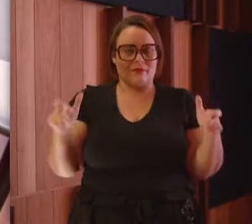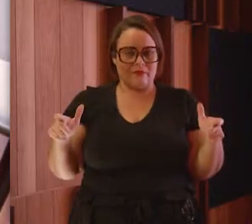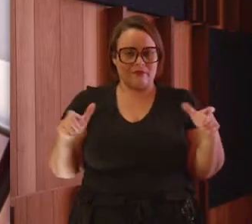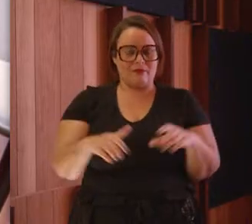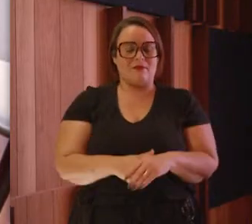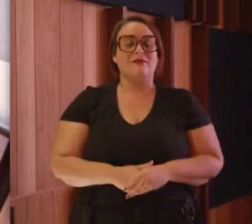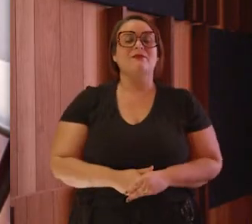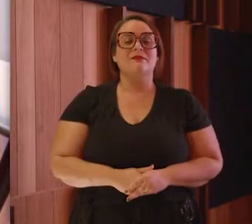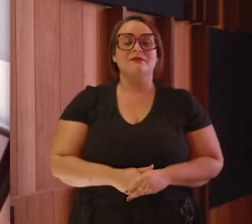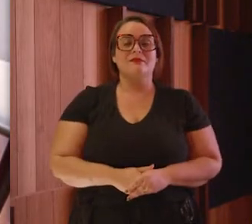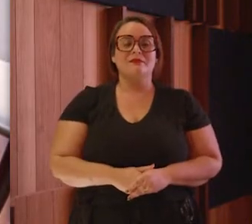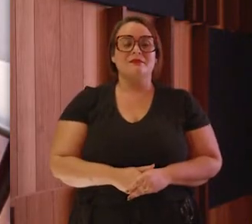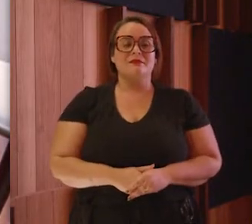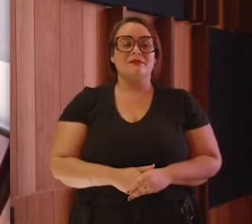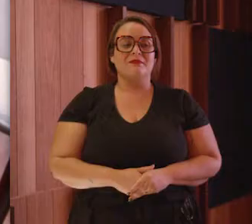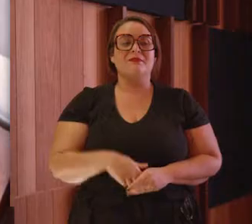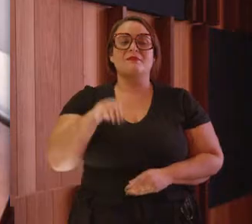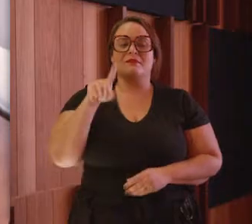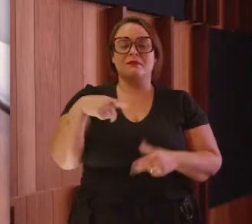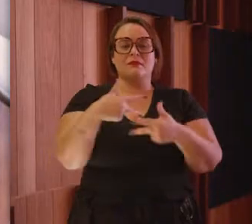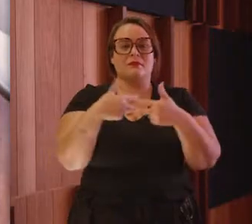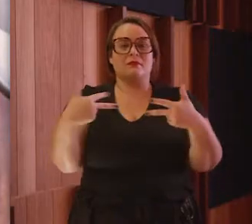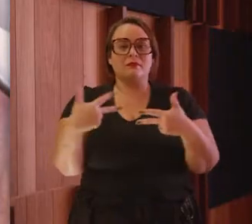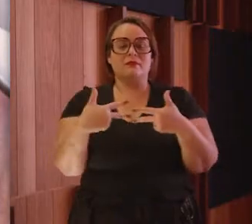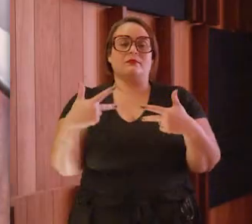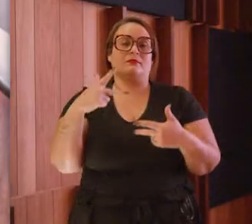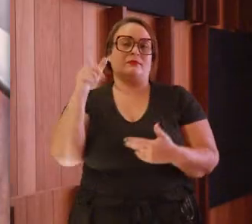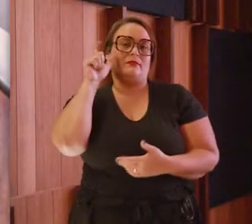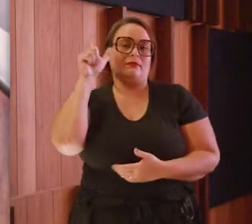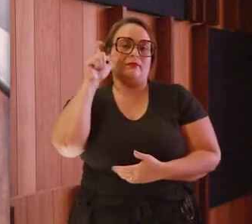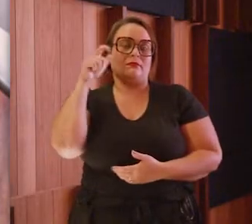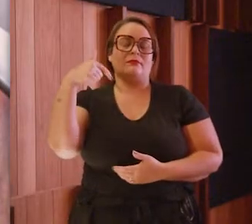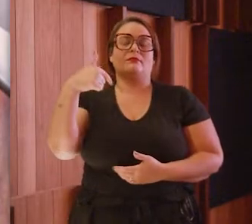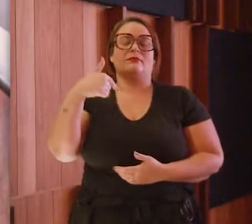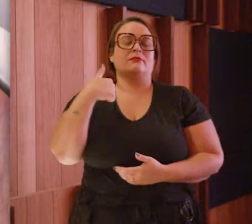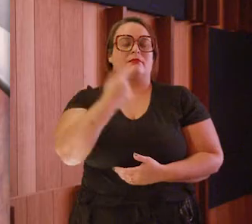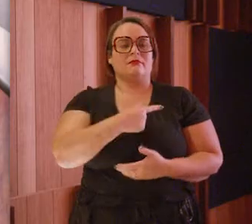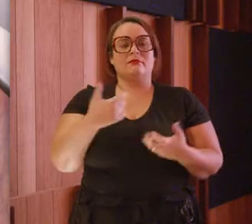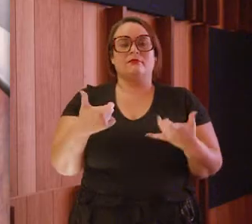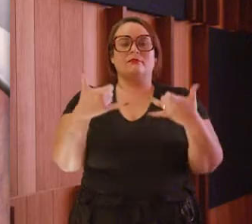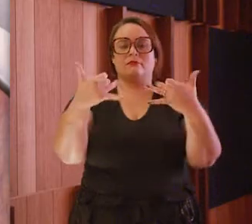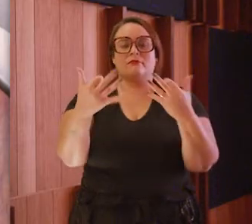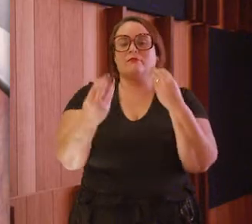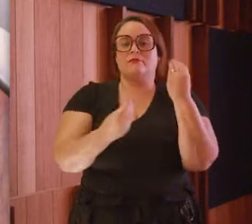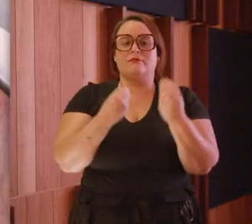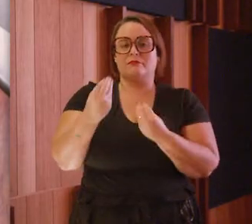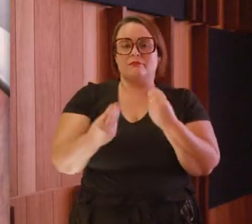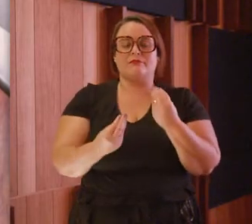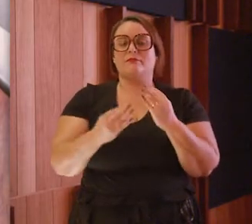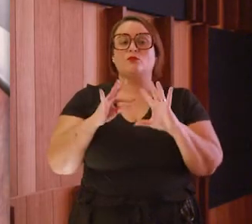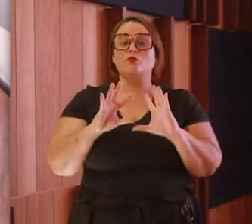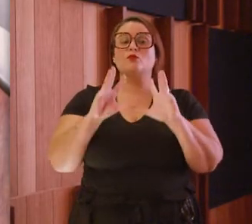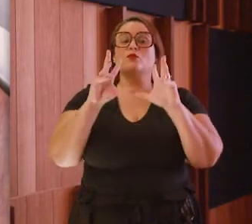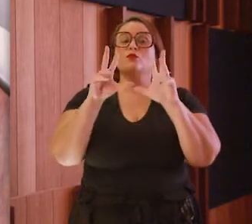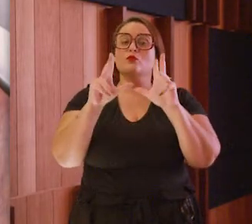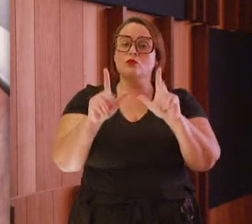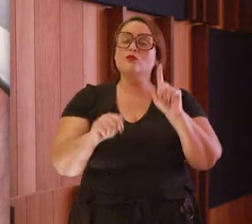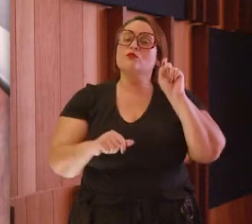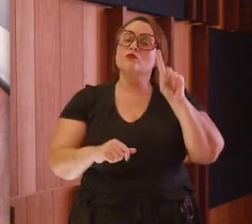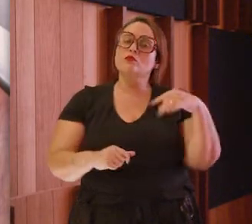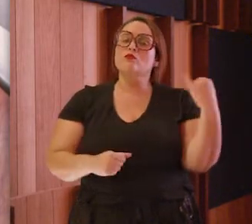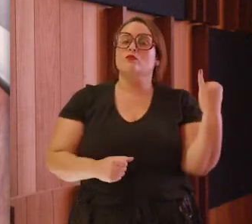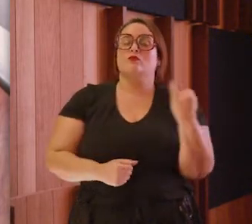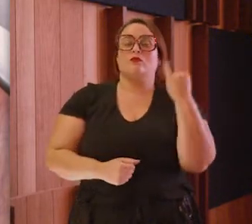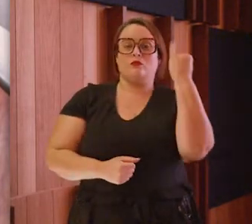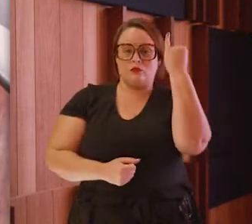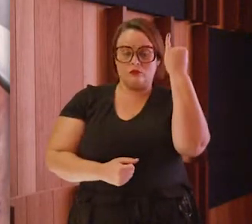the arm's length standard, is also about economic conditions and business strategy. So it is very relevant to understand what's happening from an economic point of view,